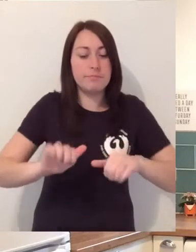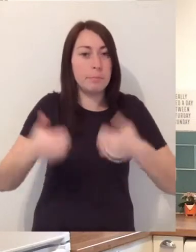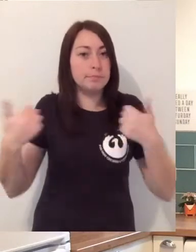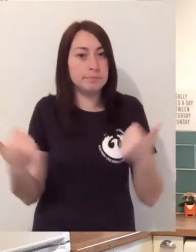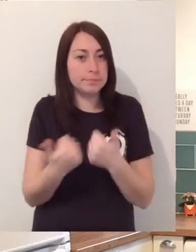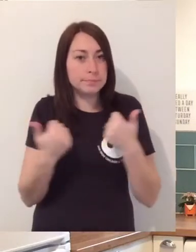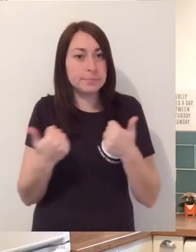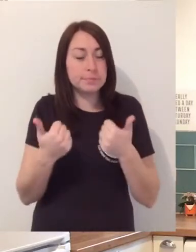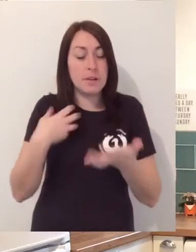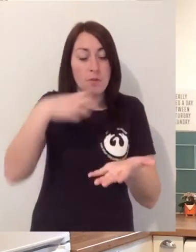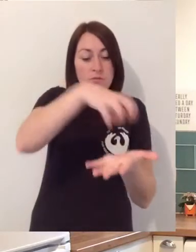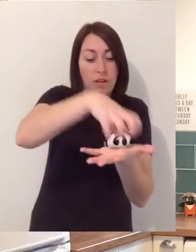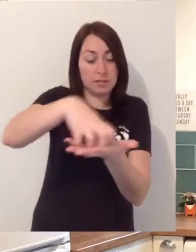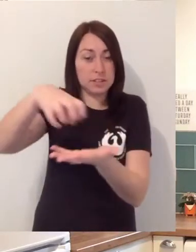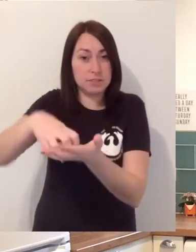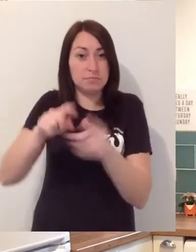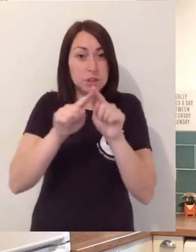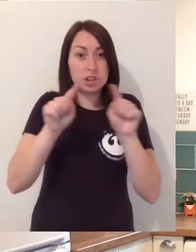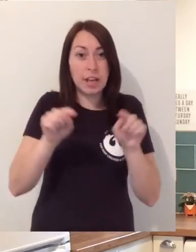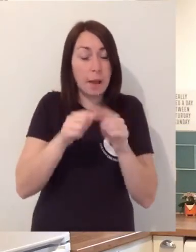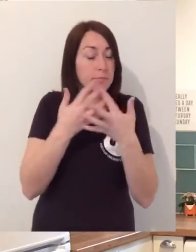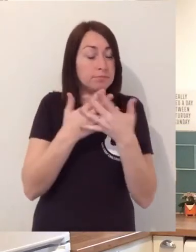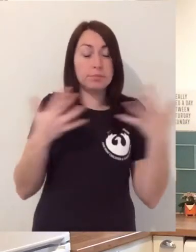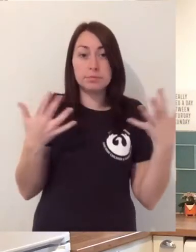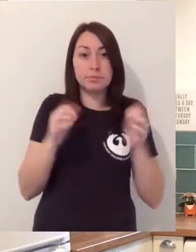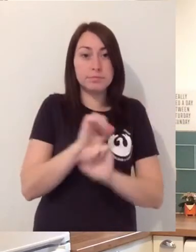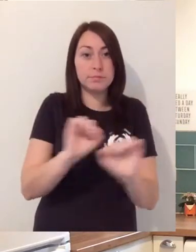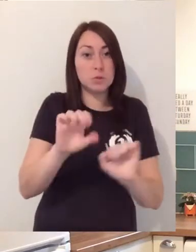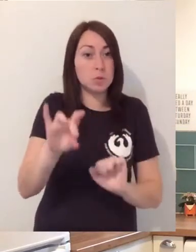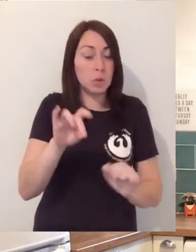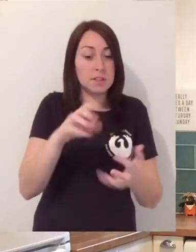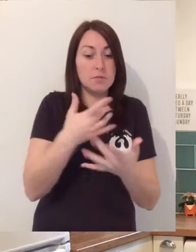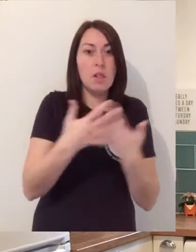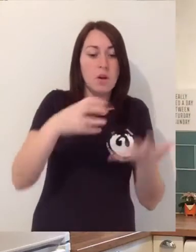so you can pick any shape cutters you would like and get as many out of that as you